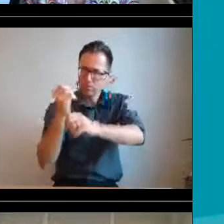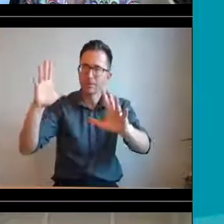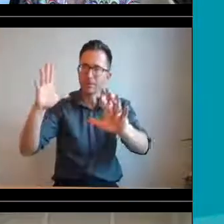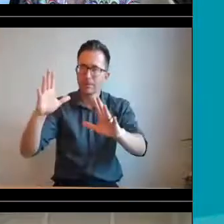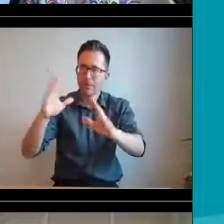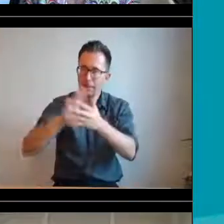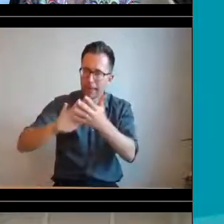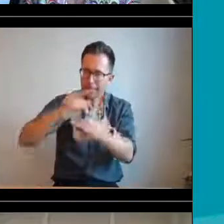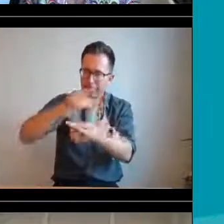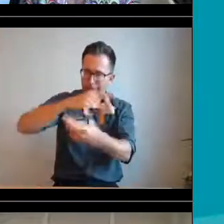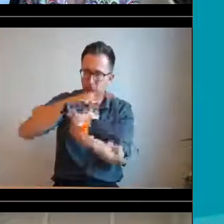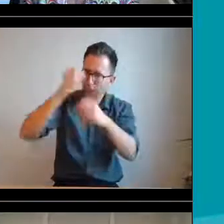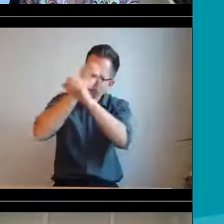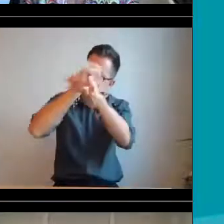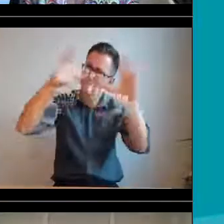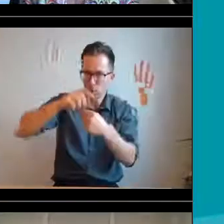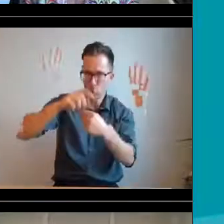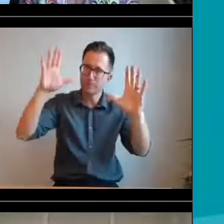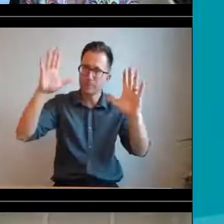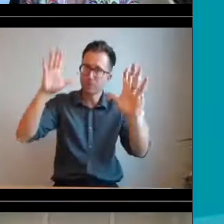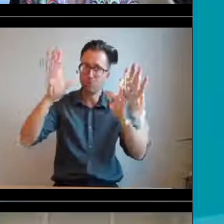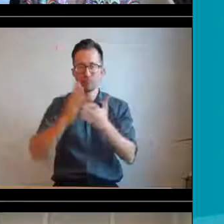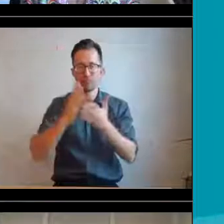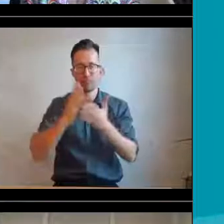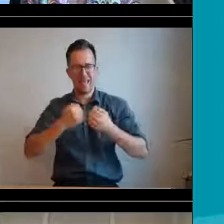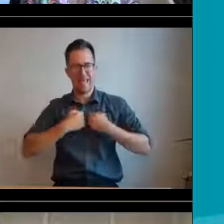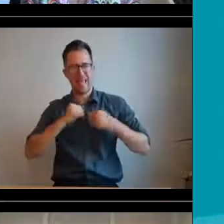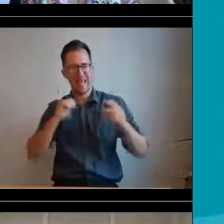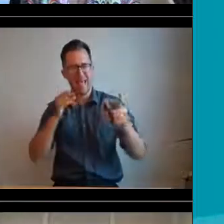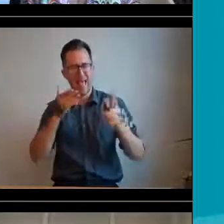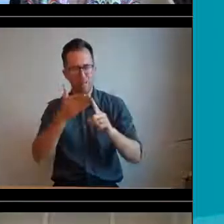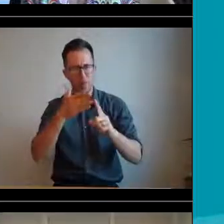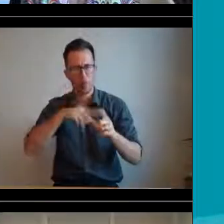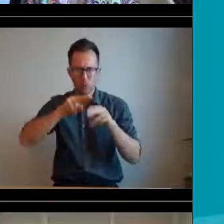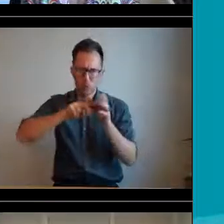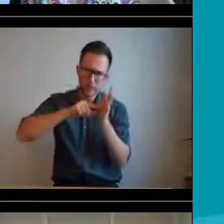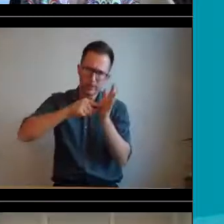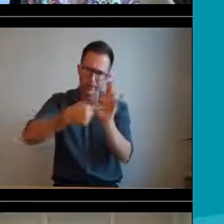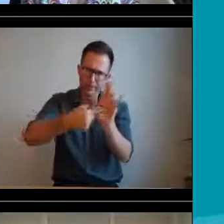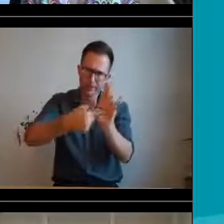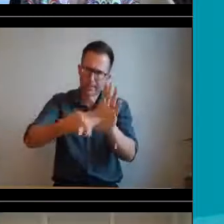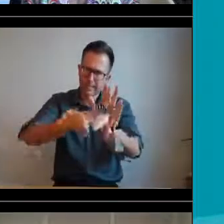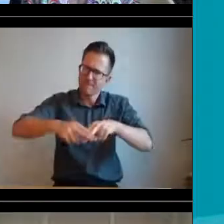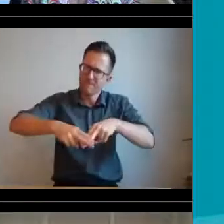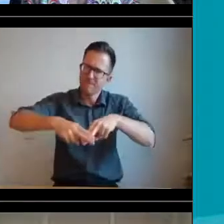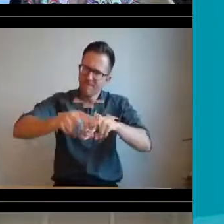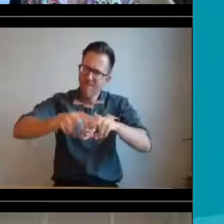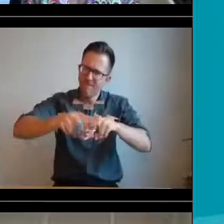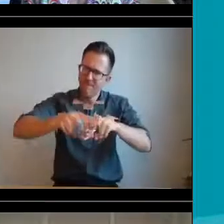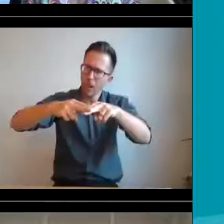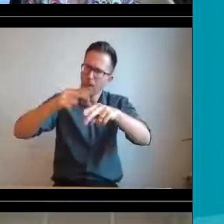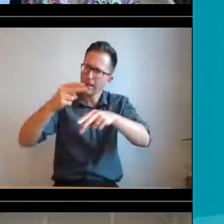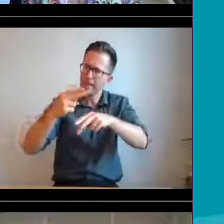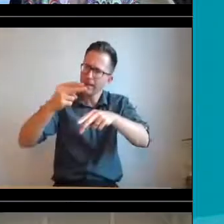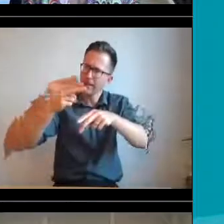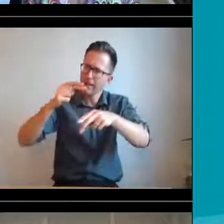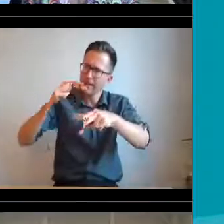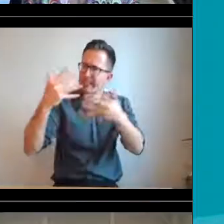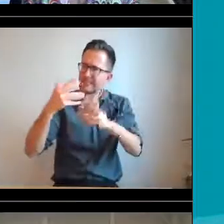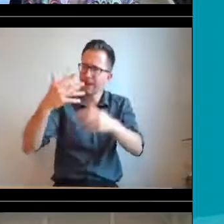So yes, the intention really is to show what the final product, if you like, is like once the planting has had time to